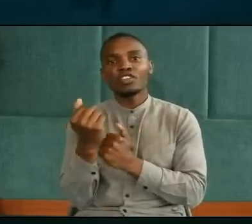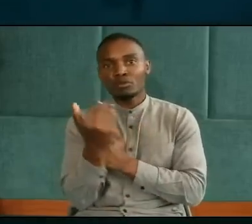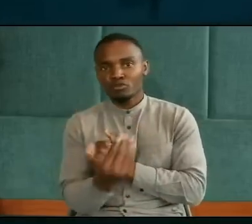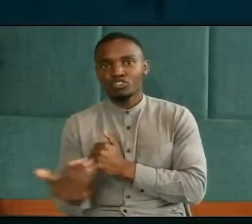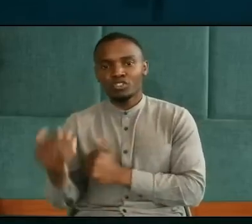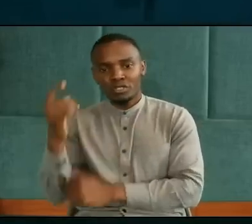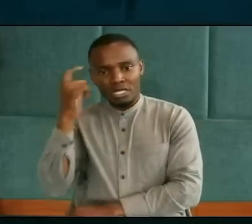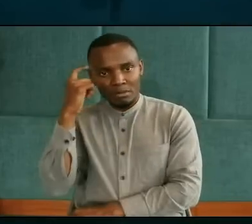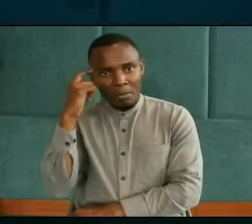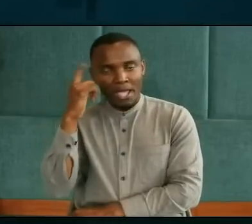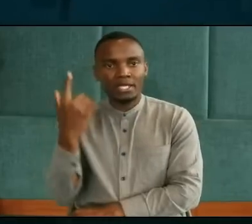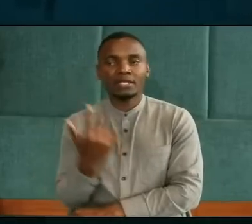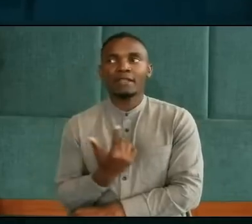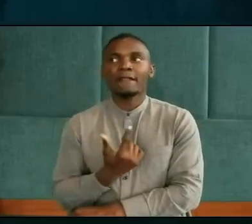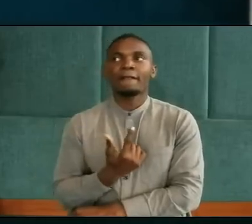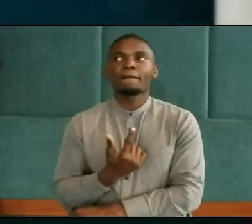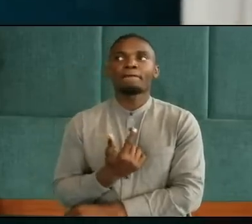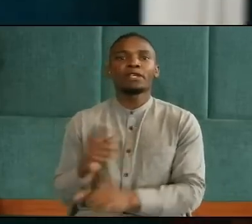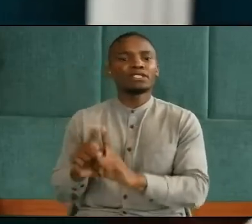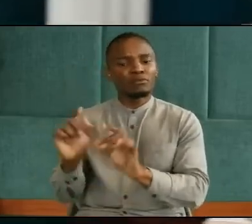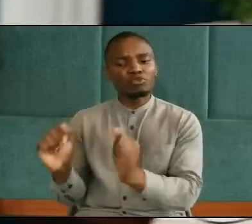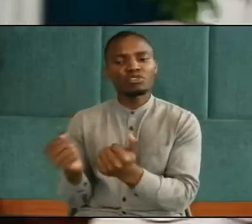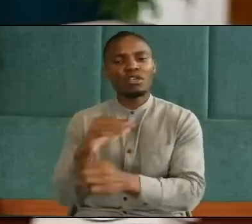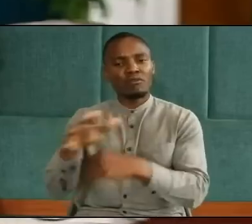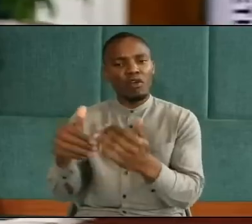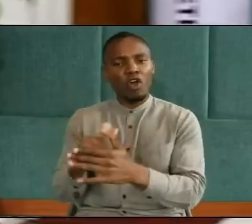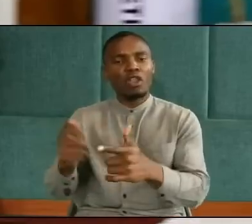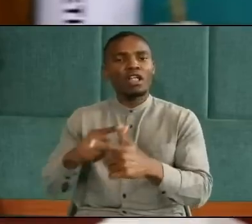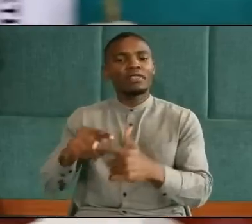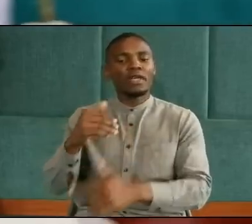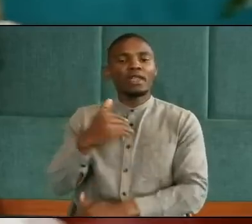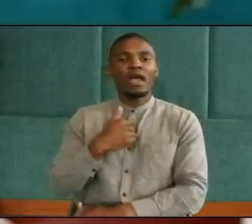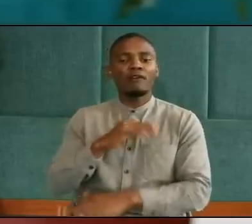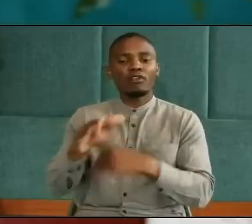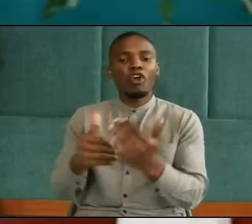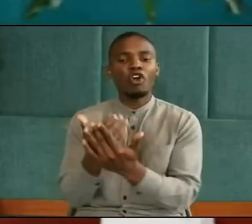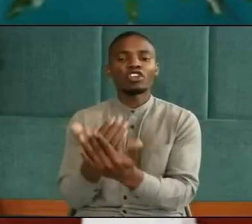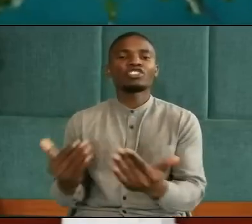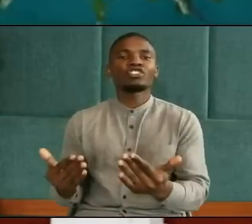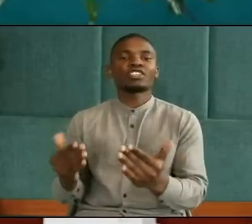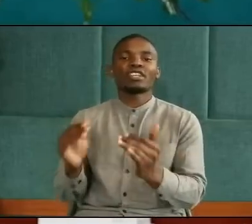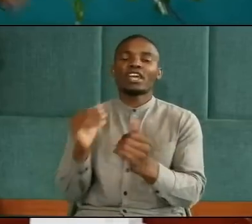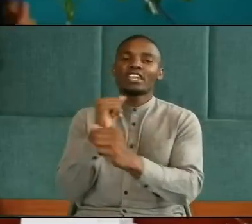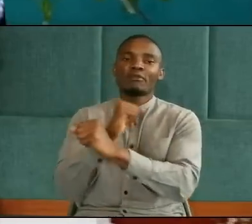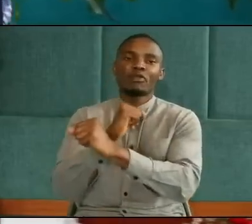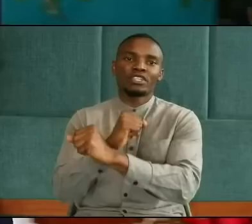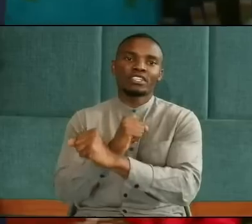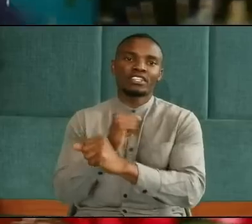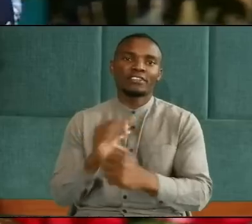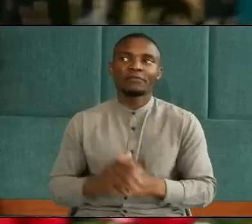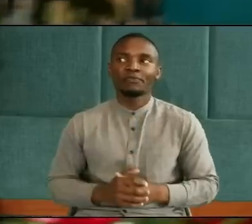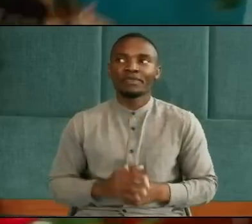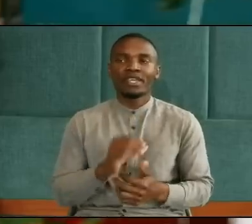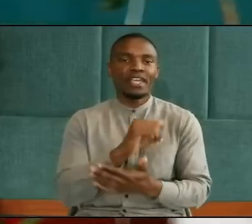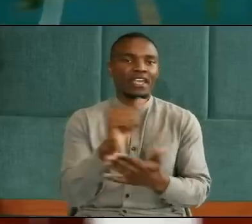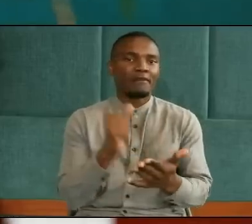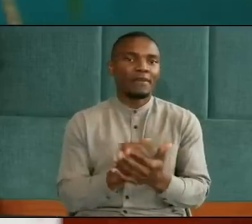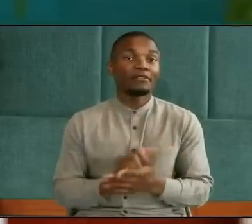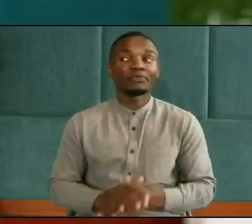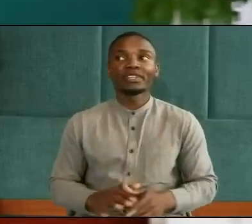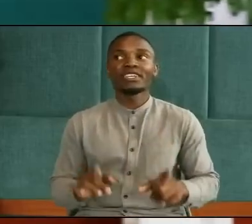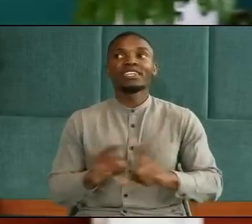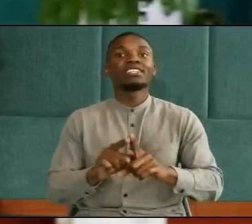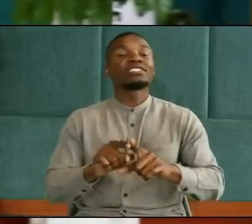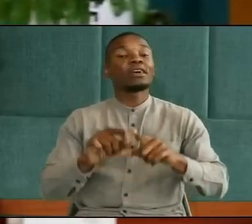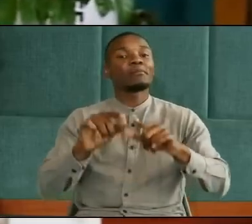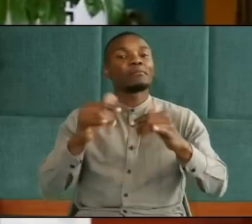as young as we can possibly get them so that we can have them in the arms of sweet deliverance. Amen. This morning, we're going to take